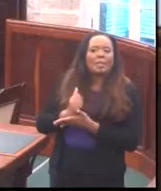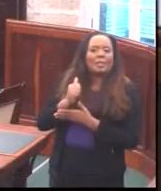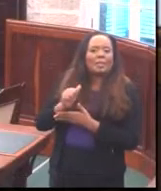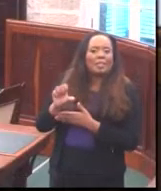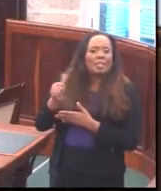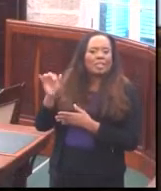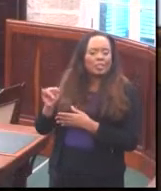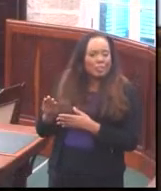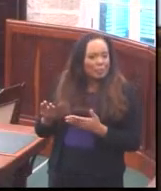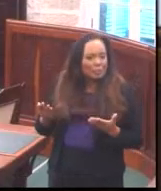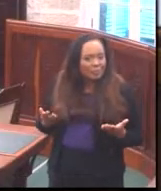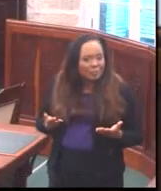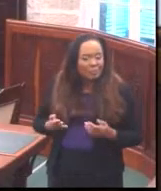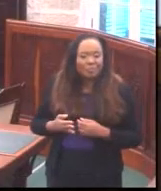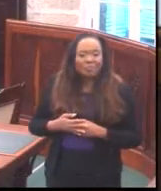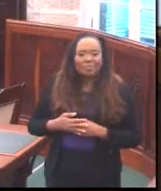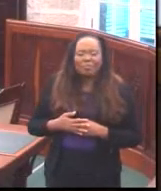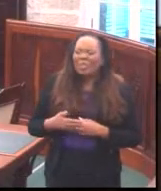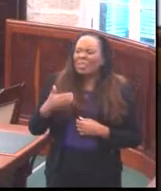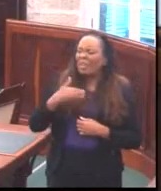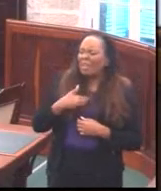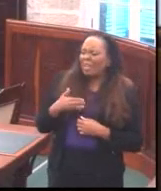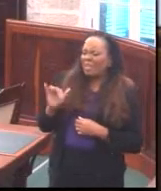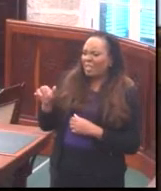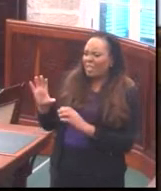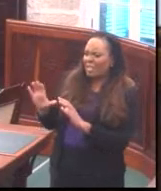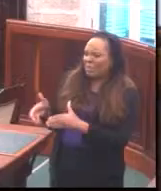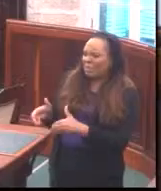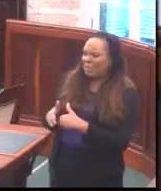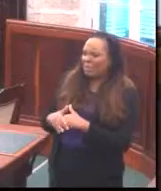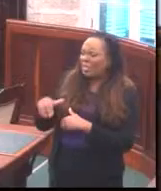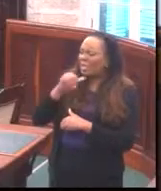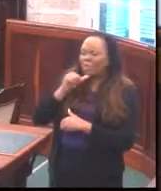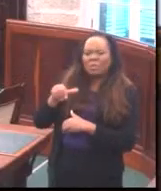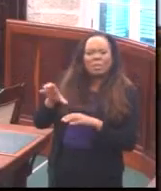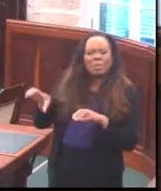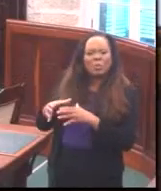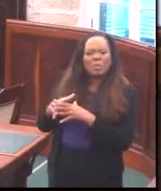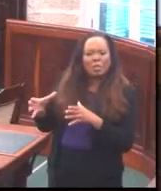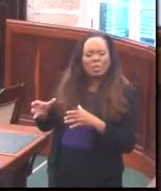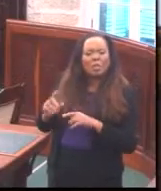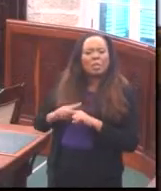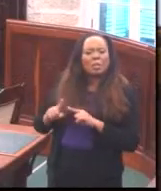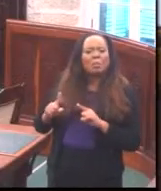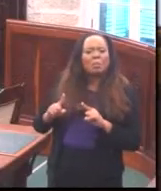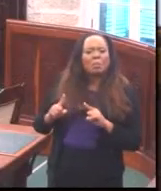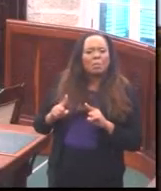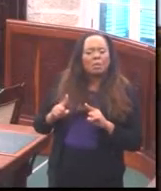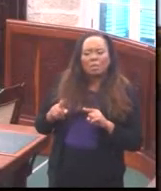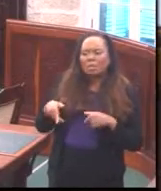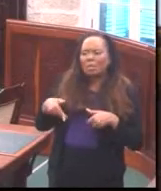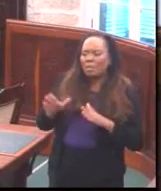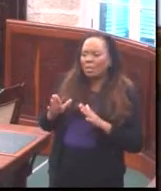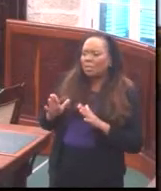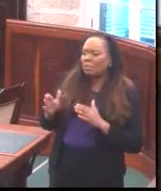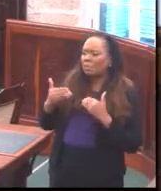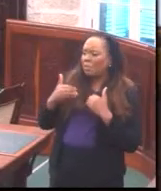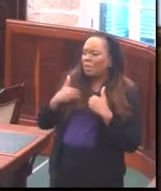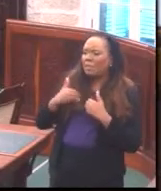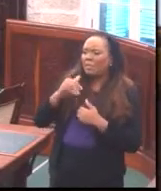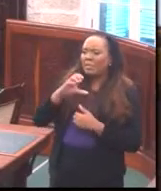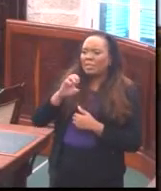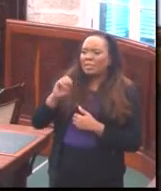You got a little Independent Monitoring Commission doing very little, but give one of the boys or girls a job of CEO to sit down, look through a window and